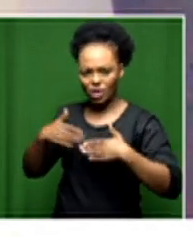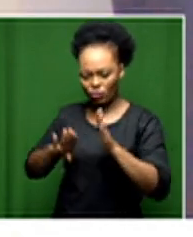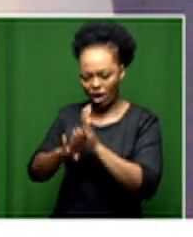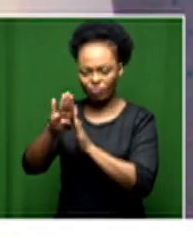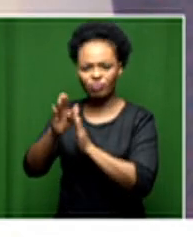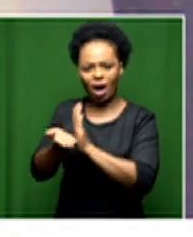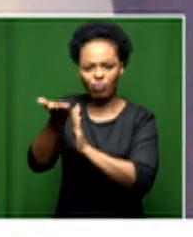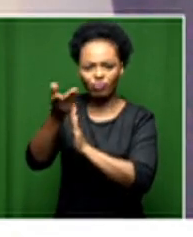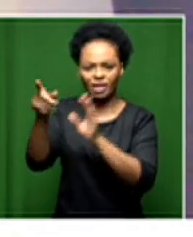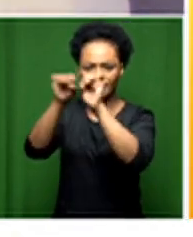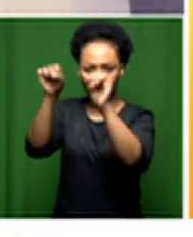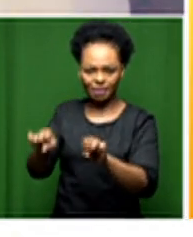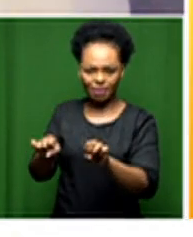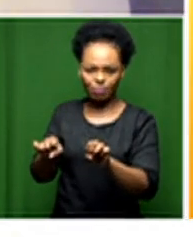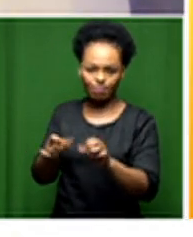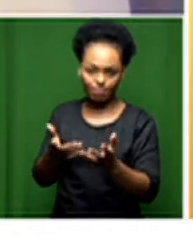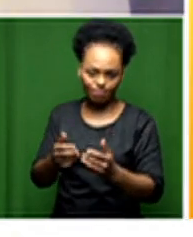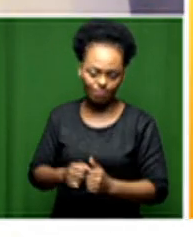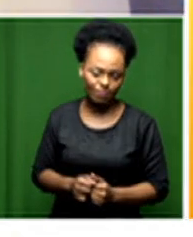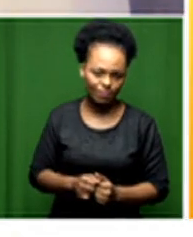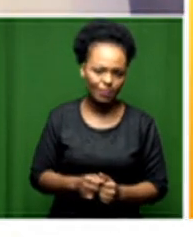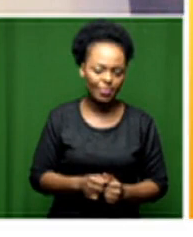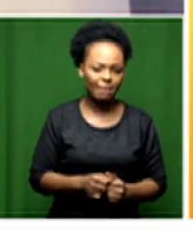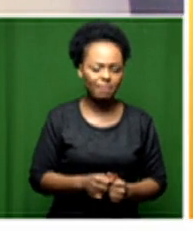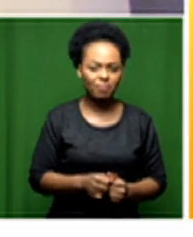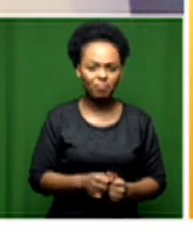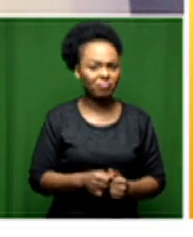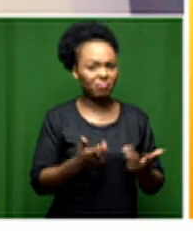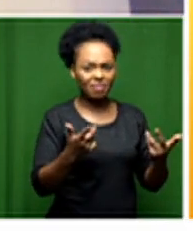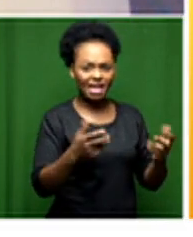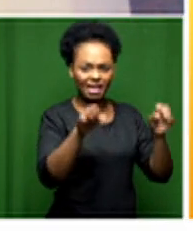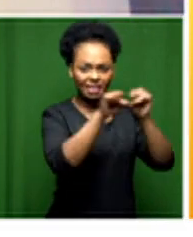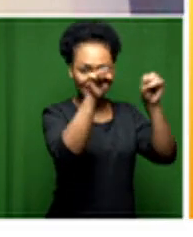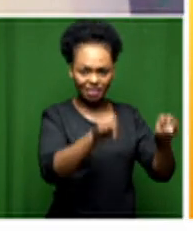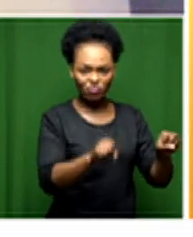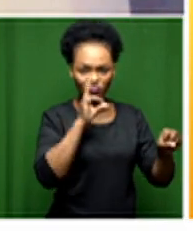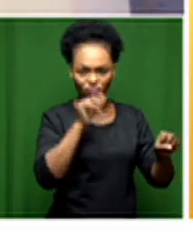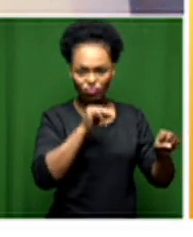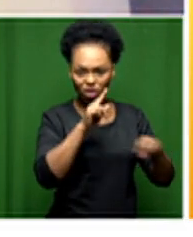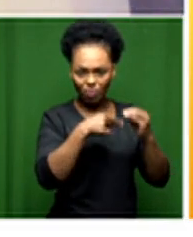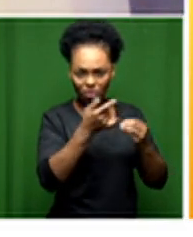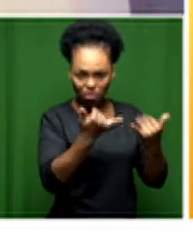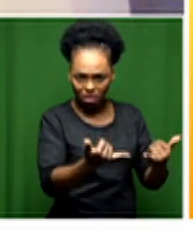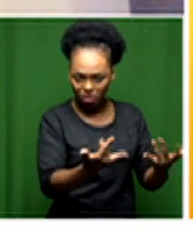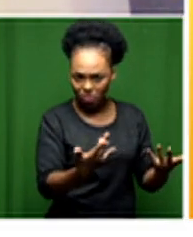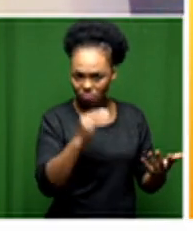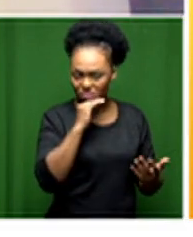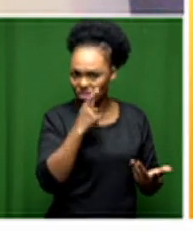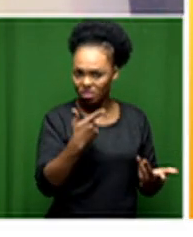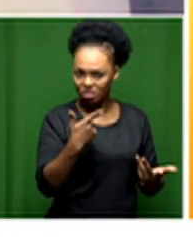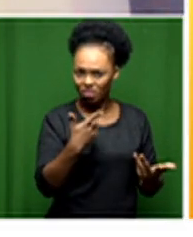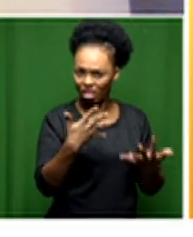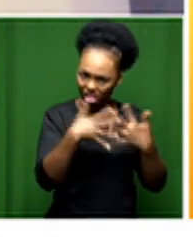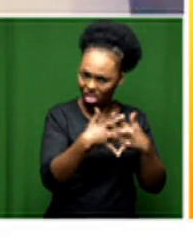system. So how credible is that system? Because it's not going to be of much use if it's just going